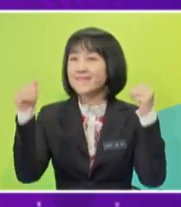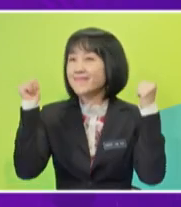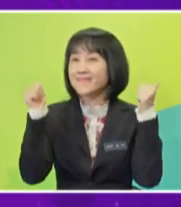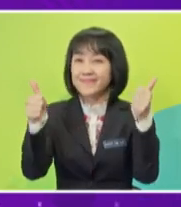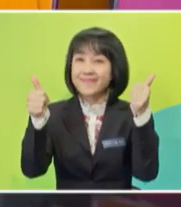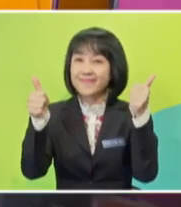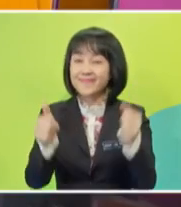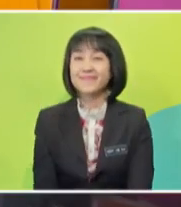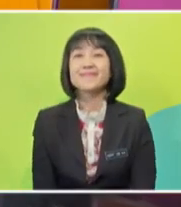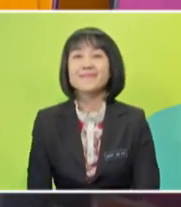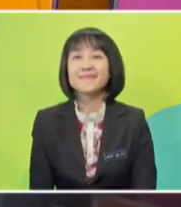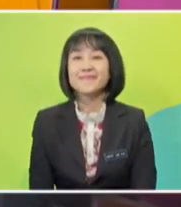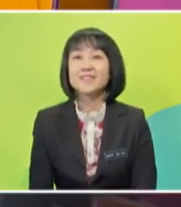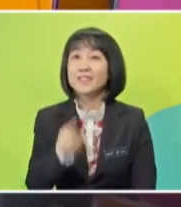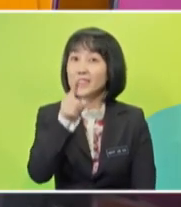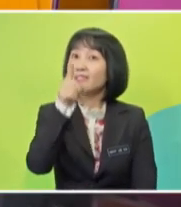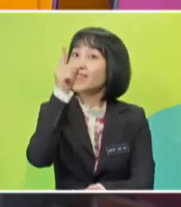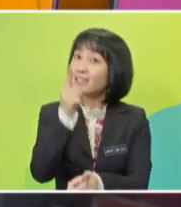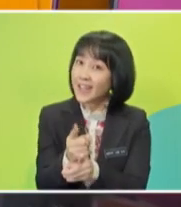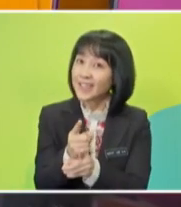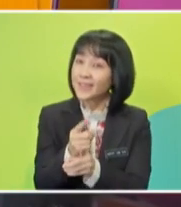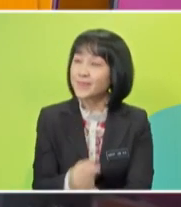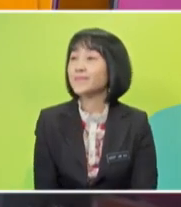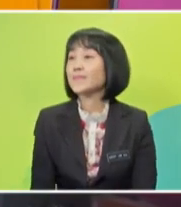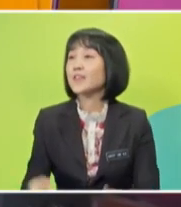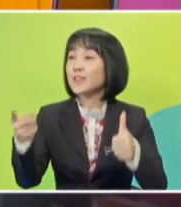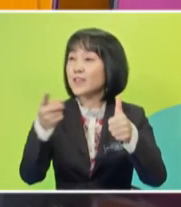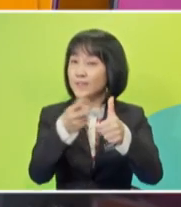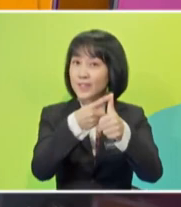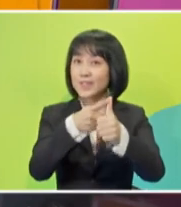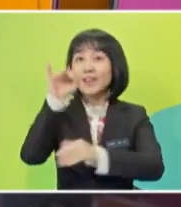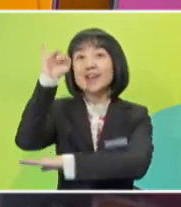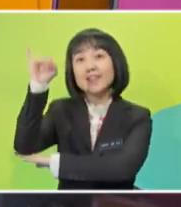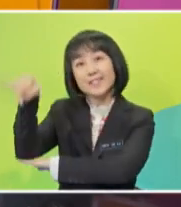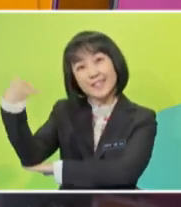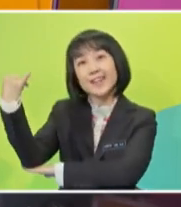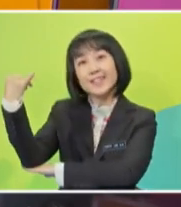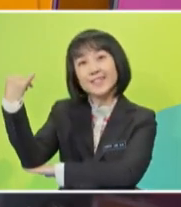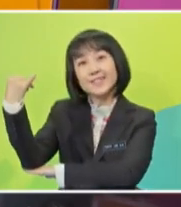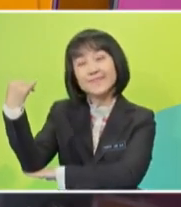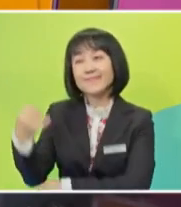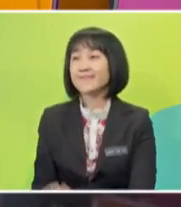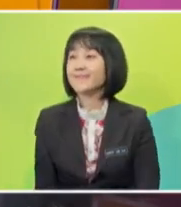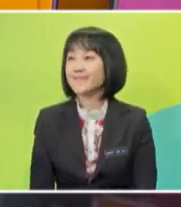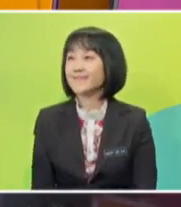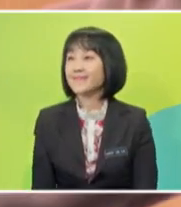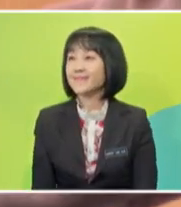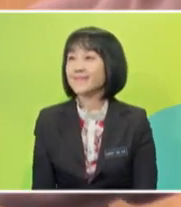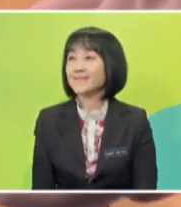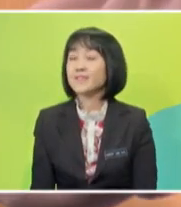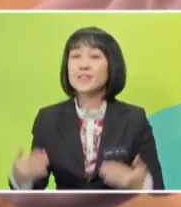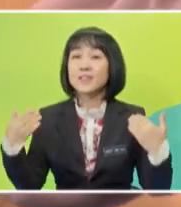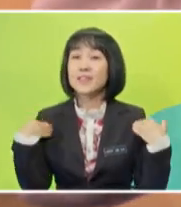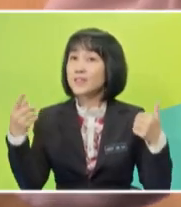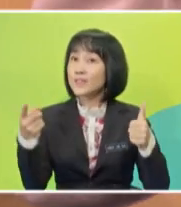good. Well done. You are right. Okay, so the first one is jungle. Okay, so we have got the